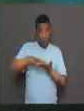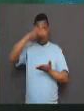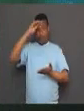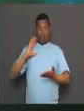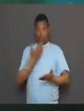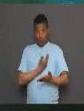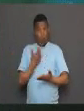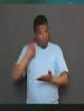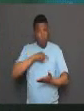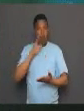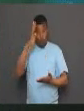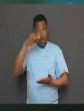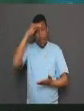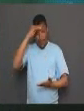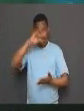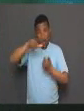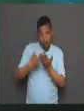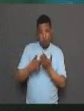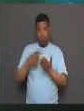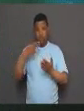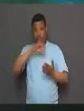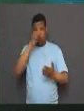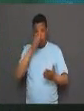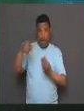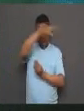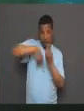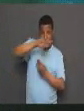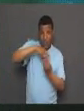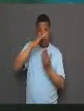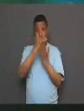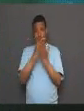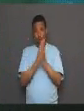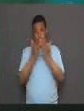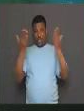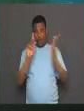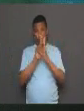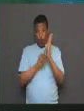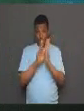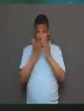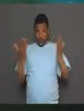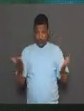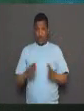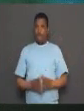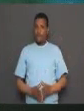In the next lesson, we will learn about Ethiopia's environmental policies.